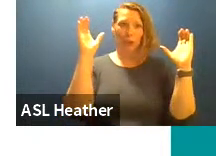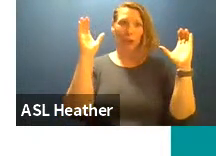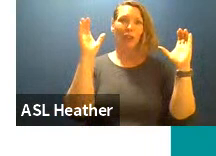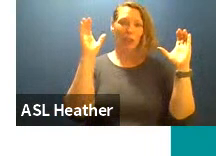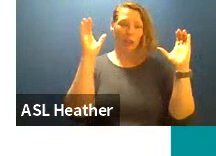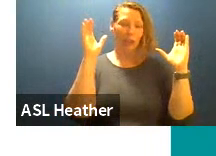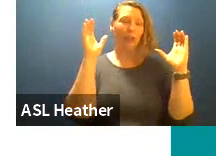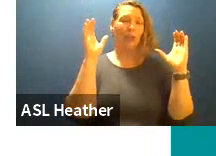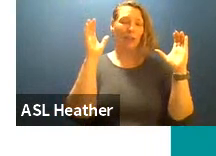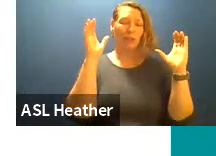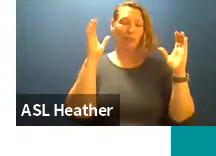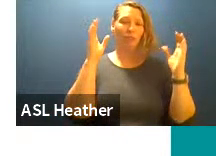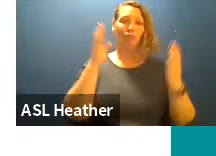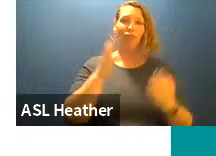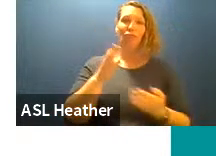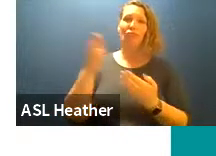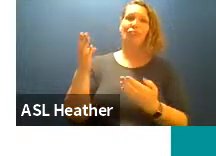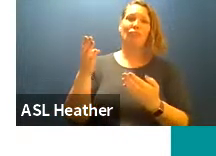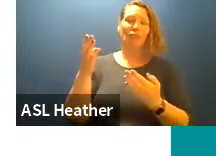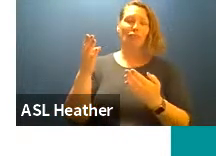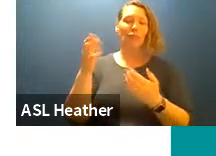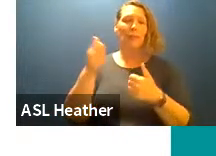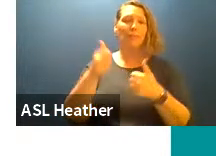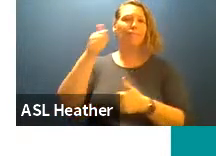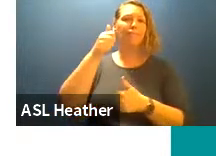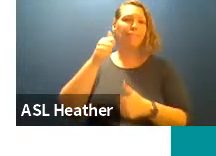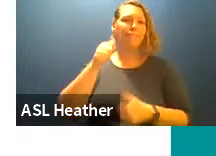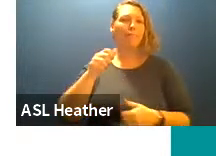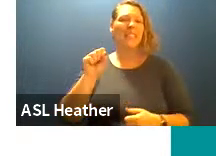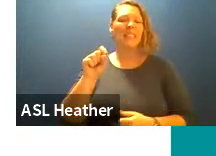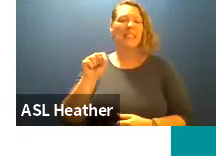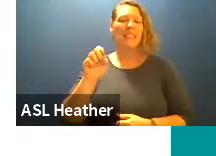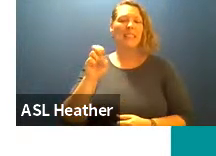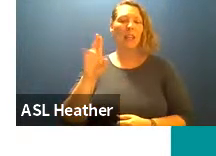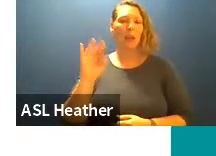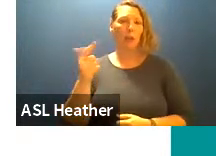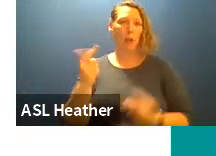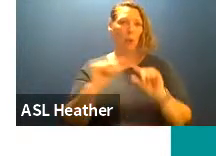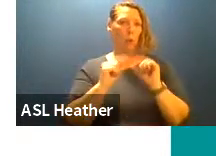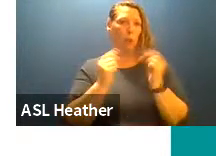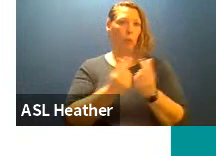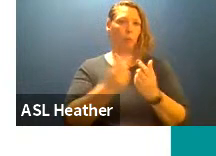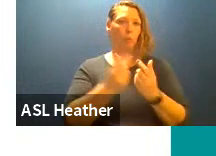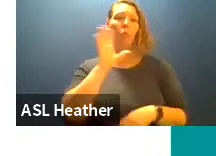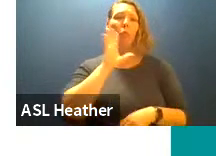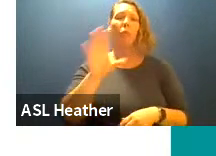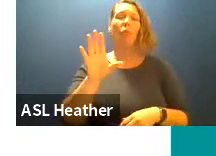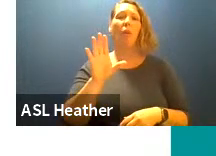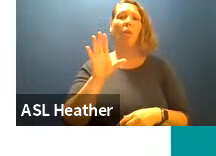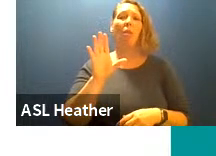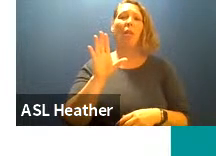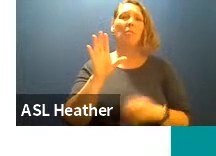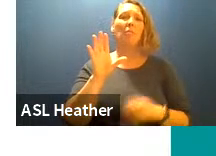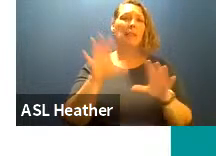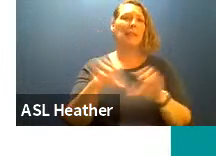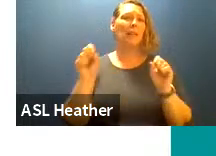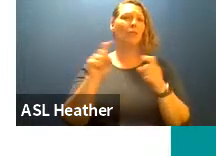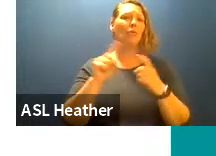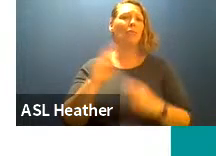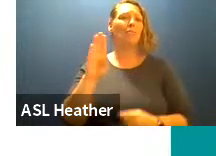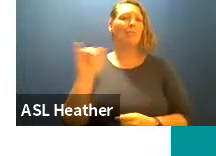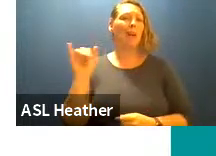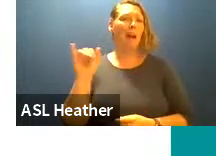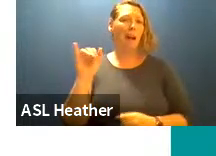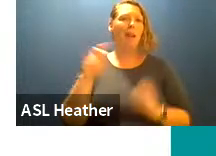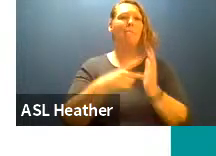to our executive steering group, as well as we're going to be taking that to the bi-state ledge